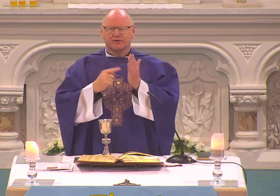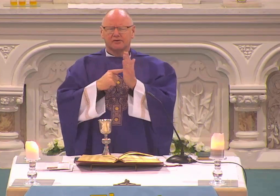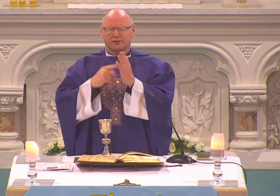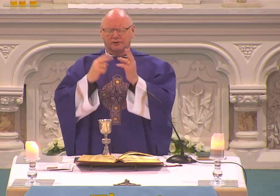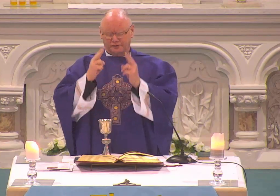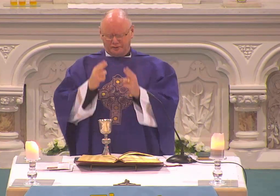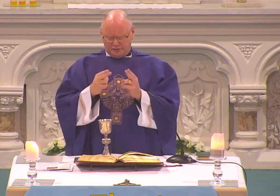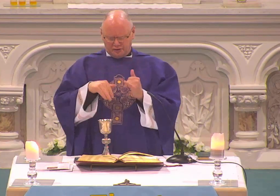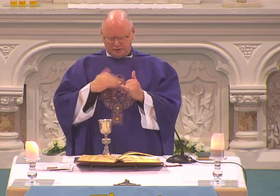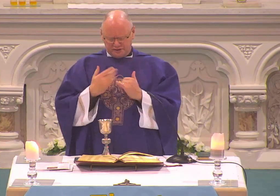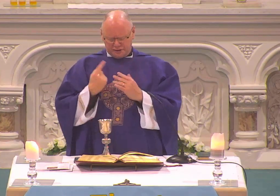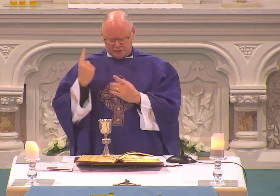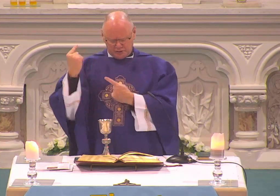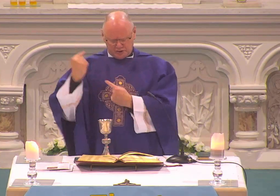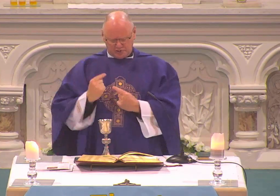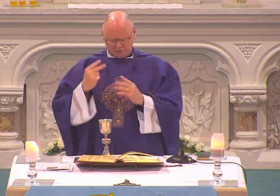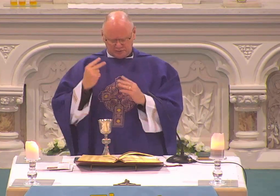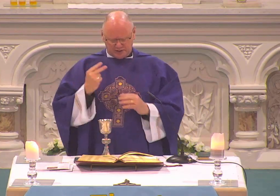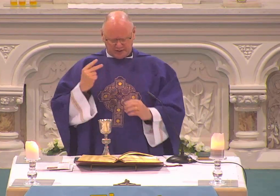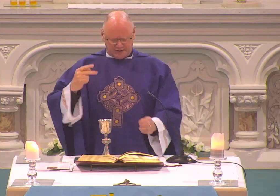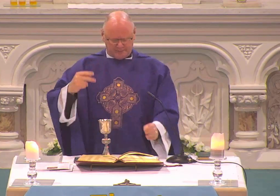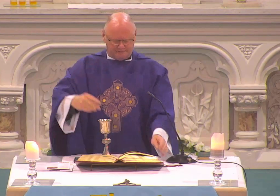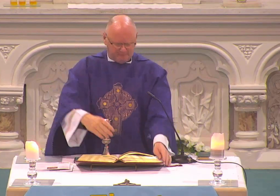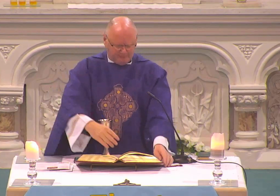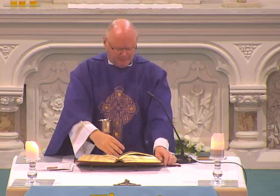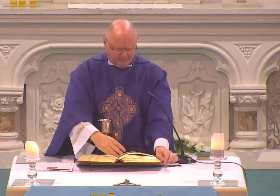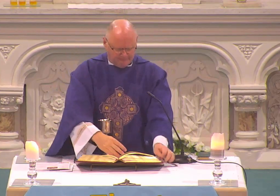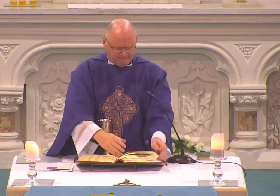O Lord, until you come again.